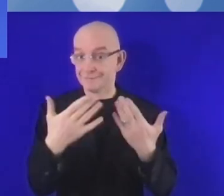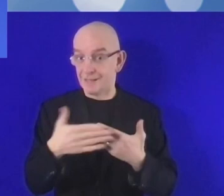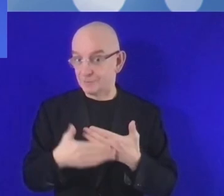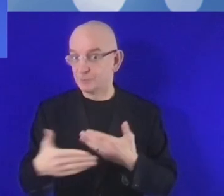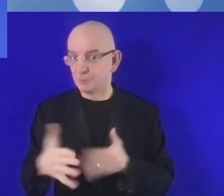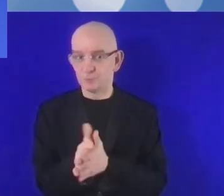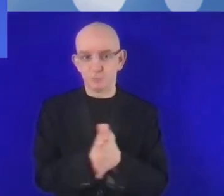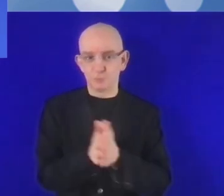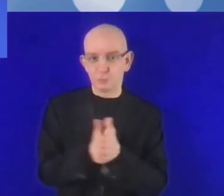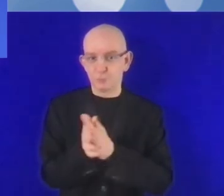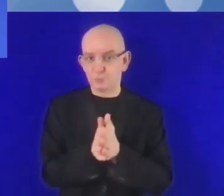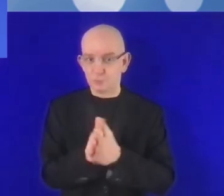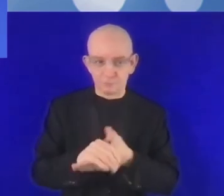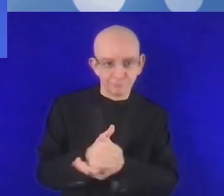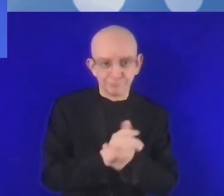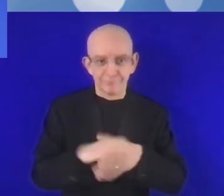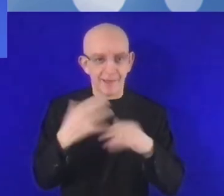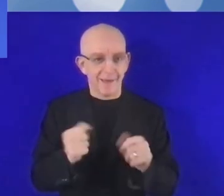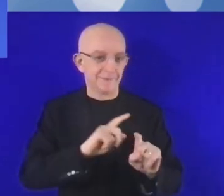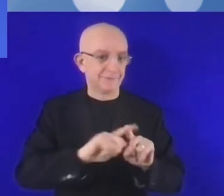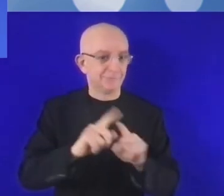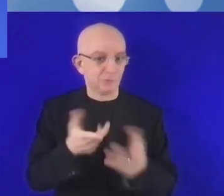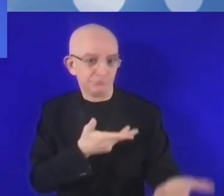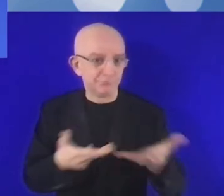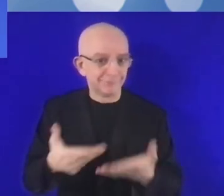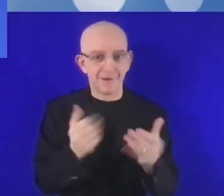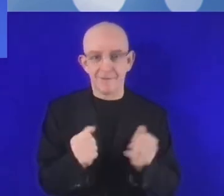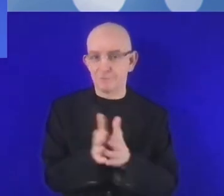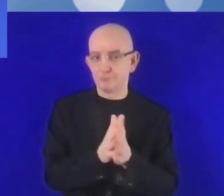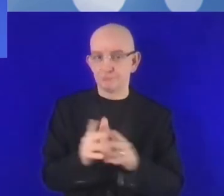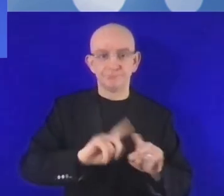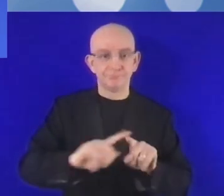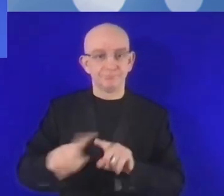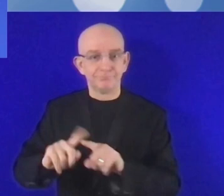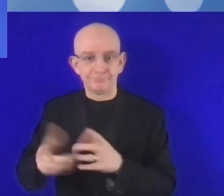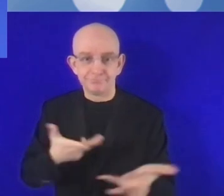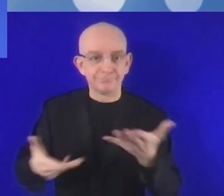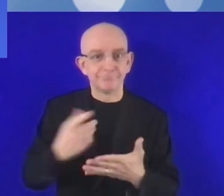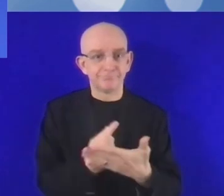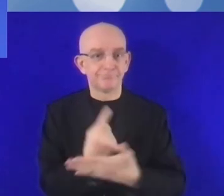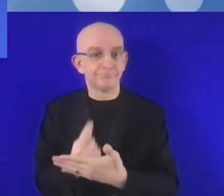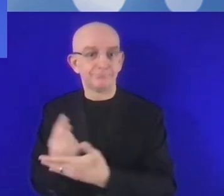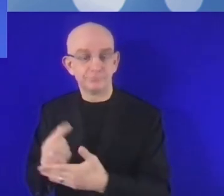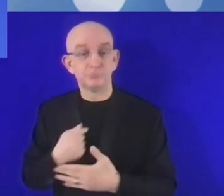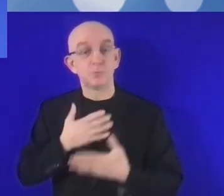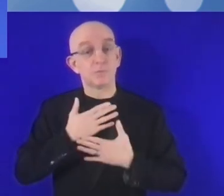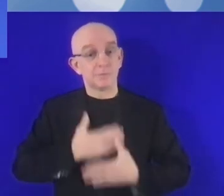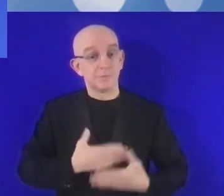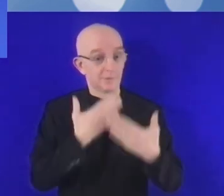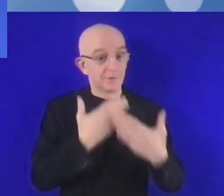events. I would like to thank the representatives of the United Nations for